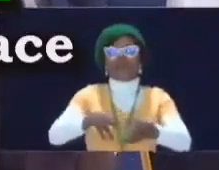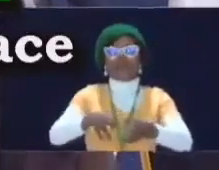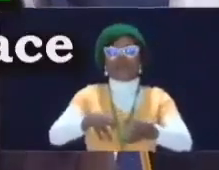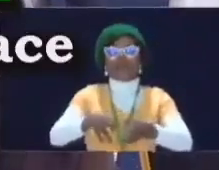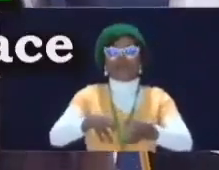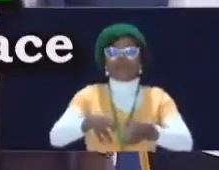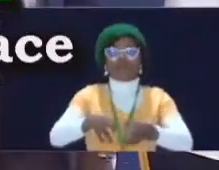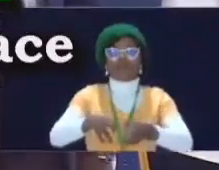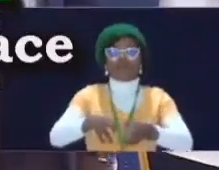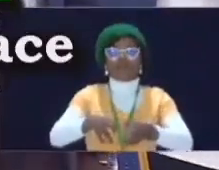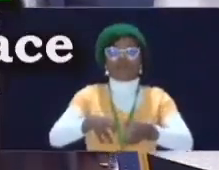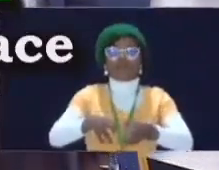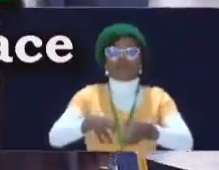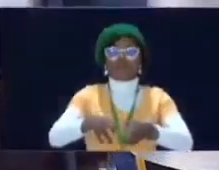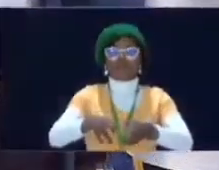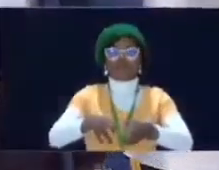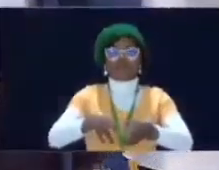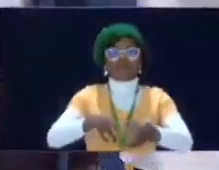where